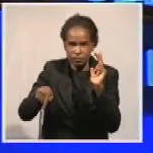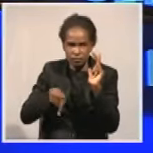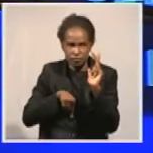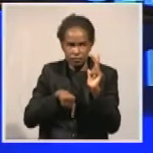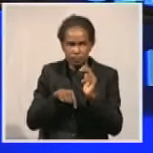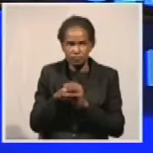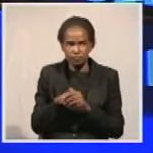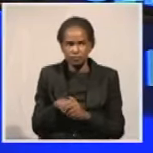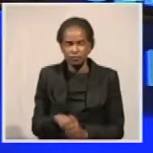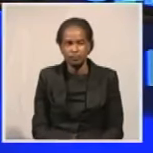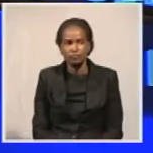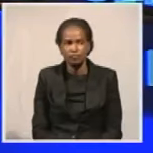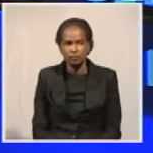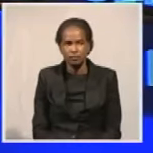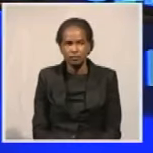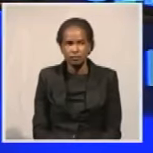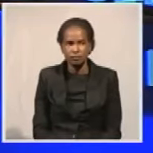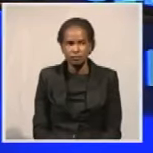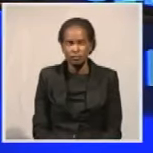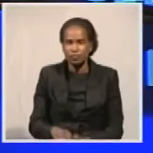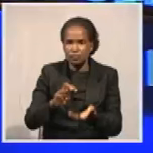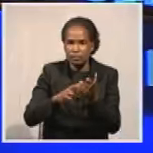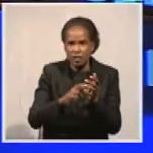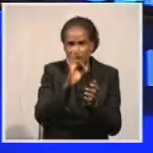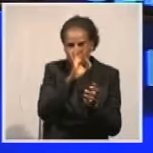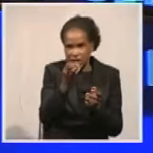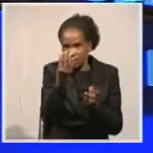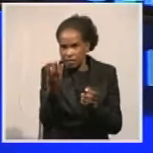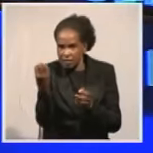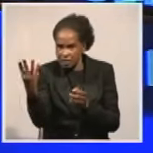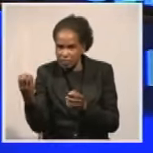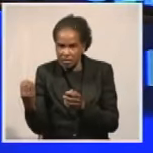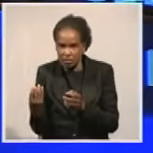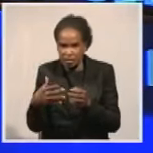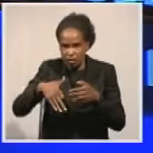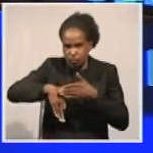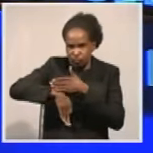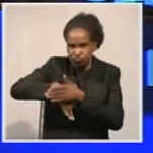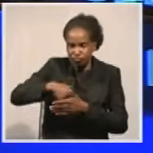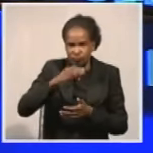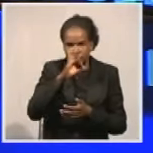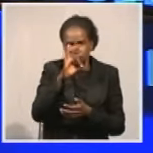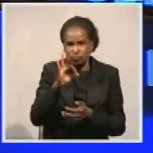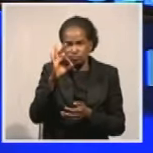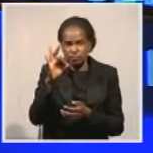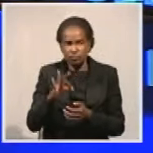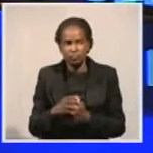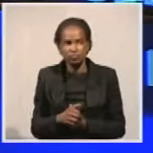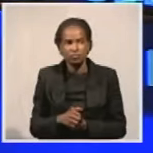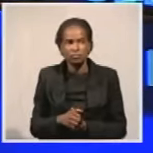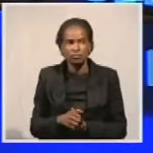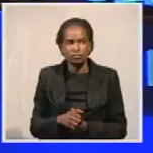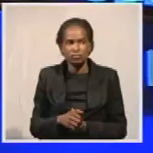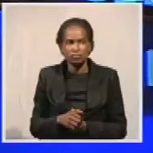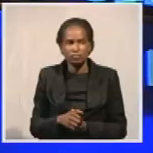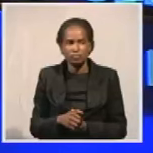what do they call it? Proportional representation. So when the